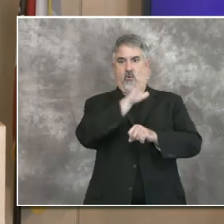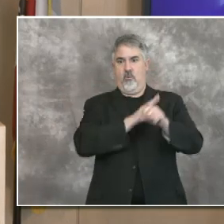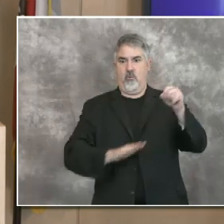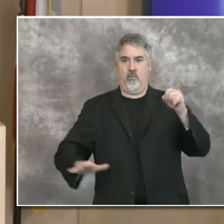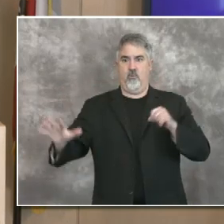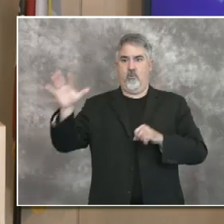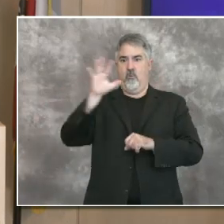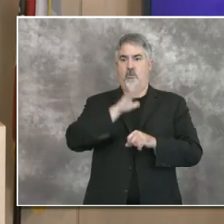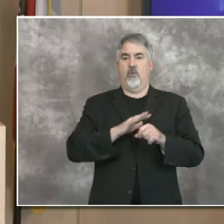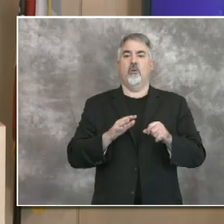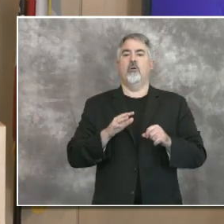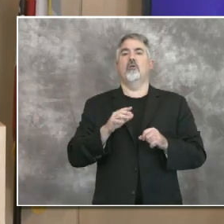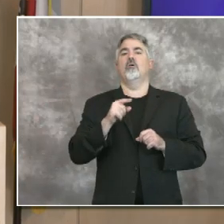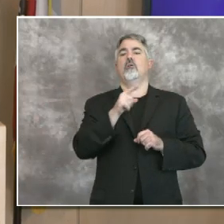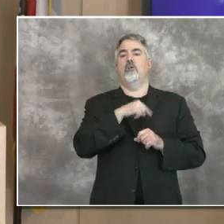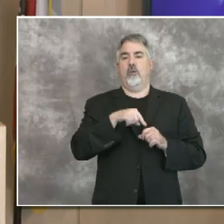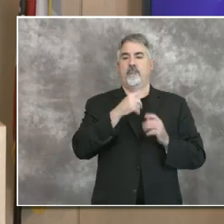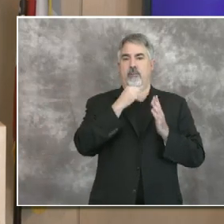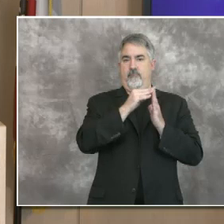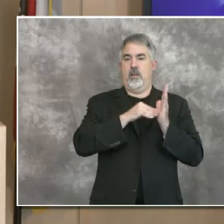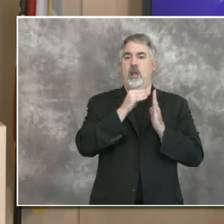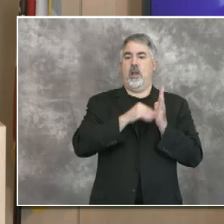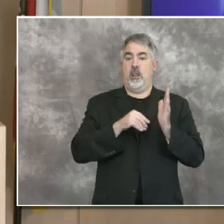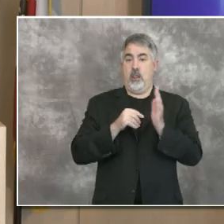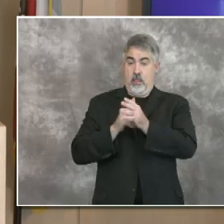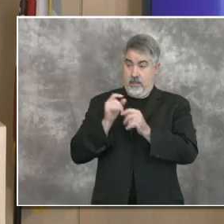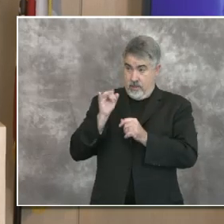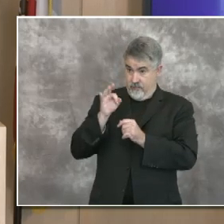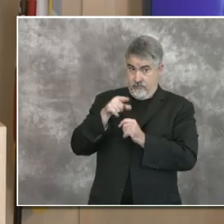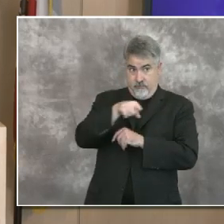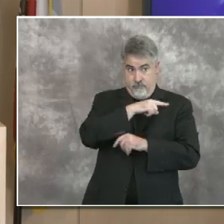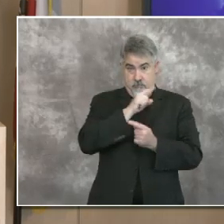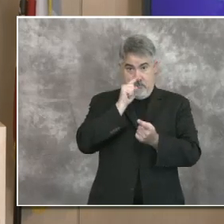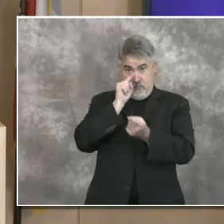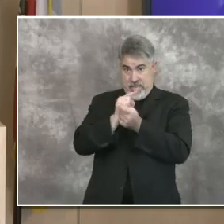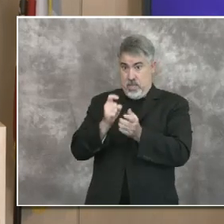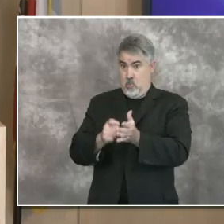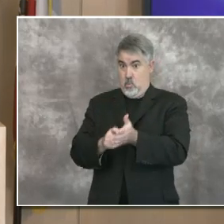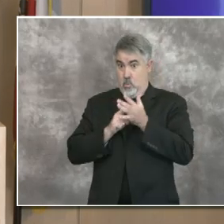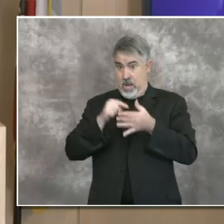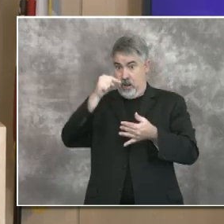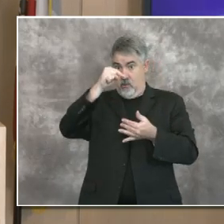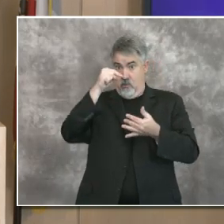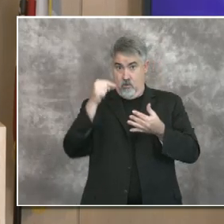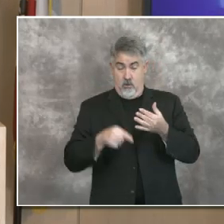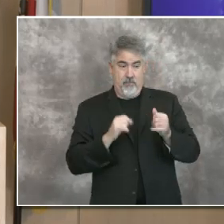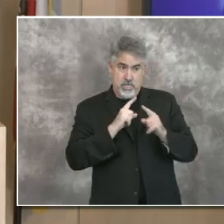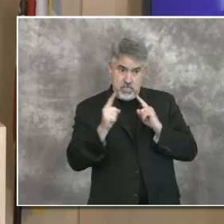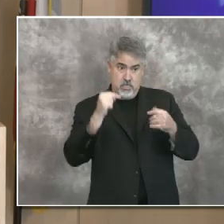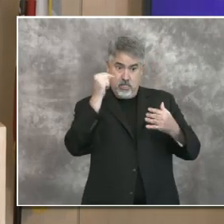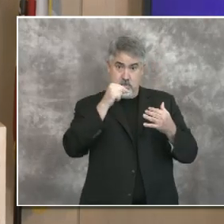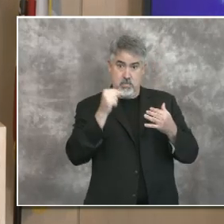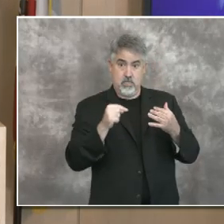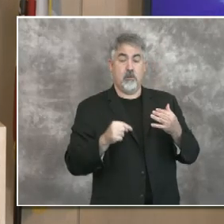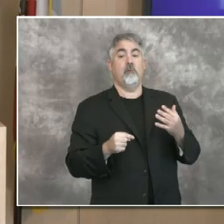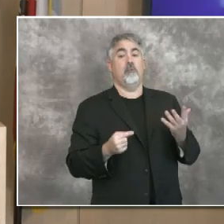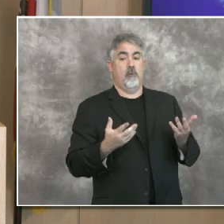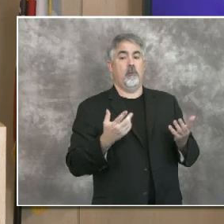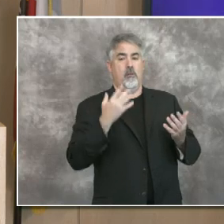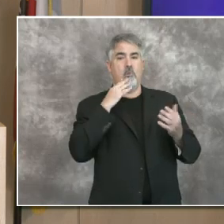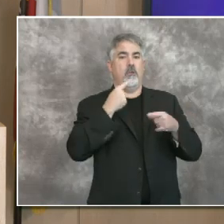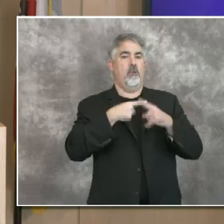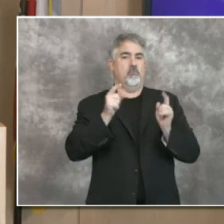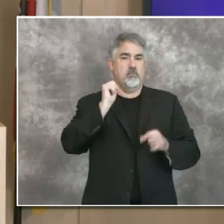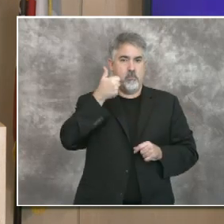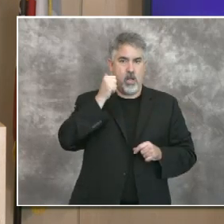can comply with the guidance that is there, the directions that are there, then I think tomorrow we'll be announcing that they'll be able